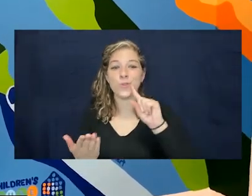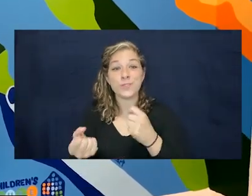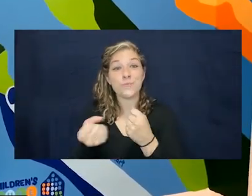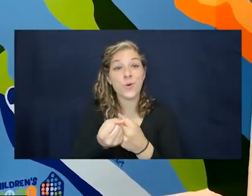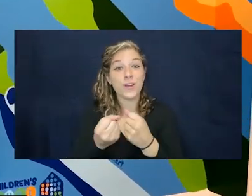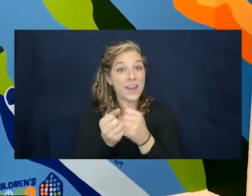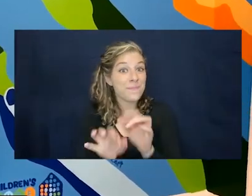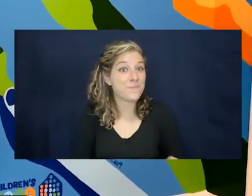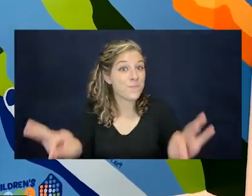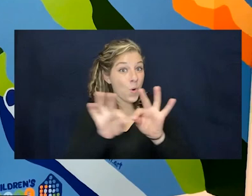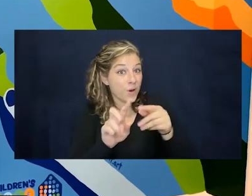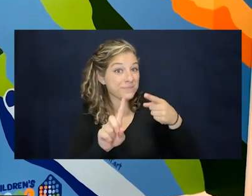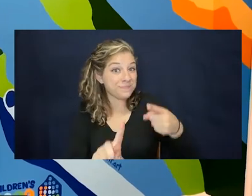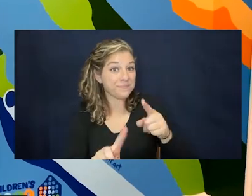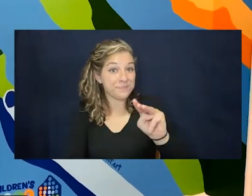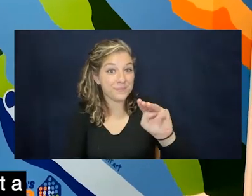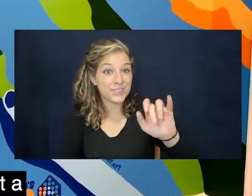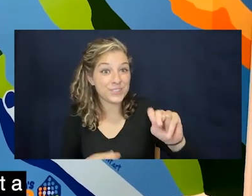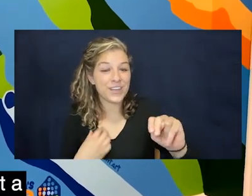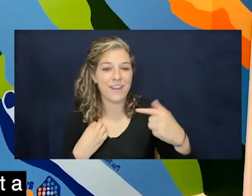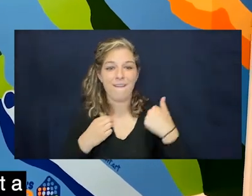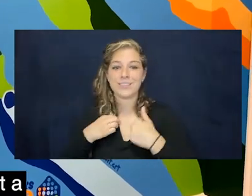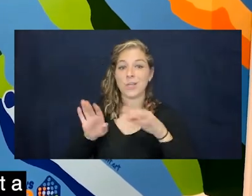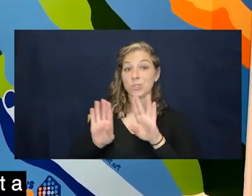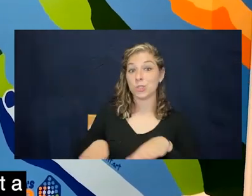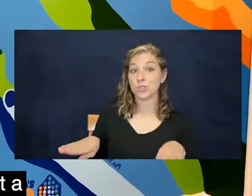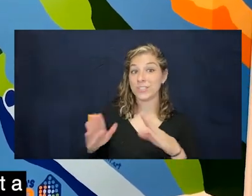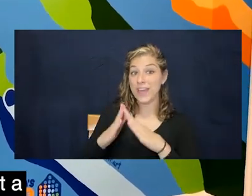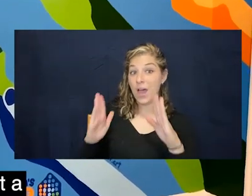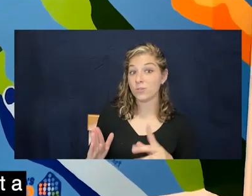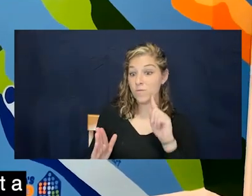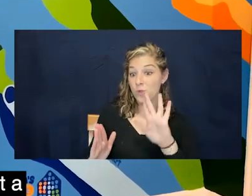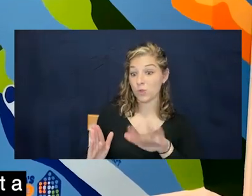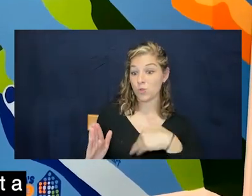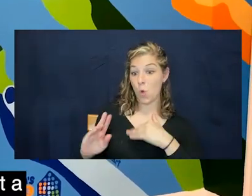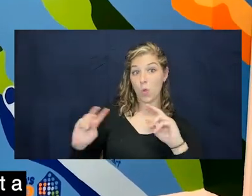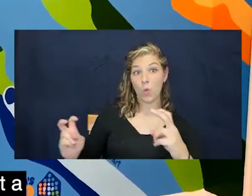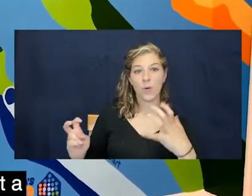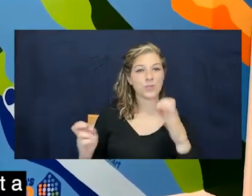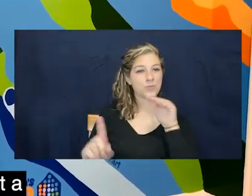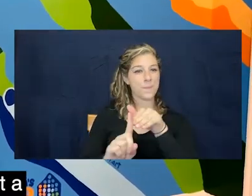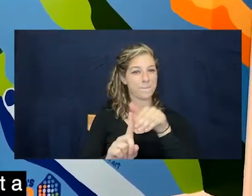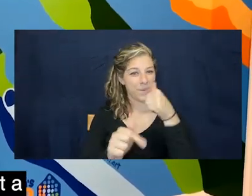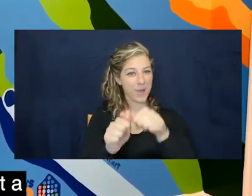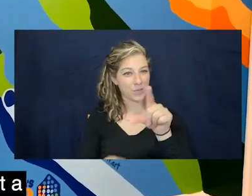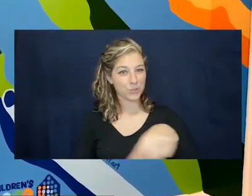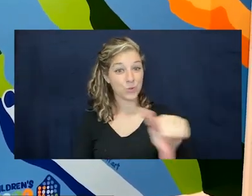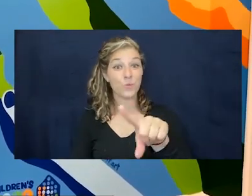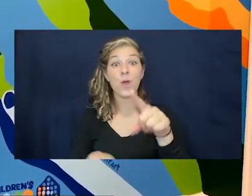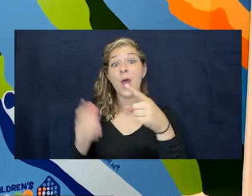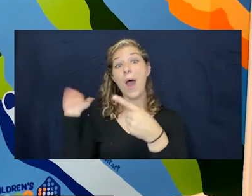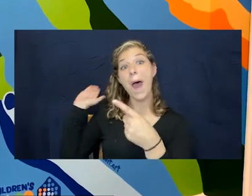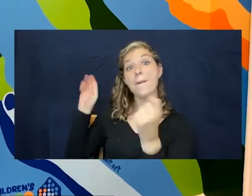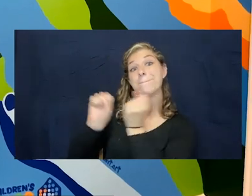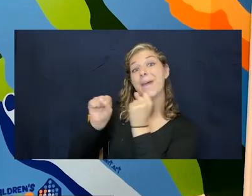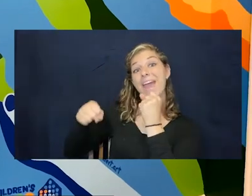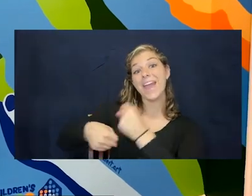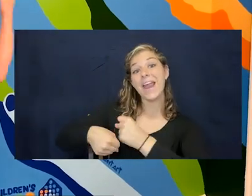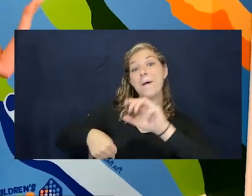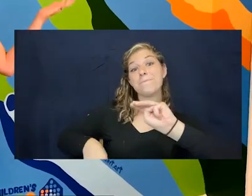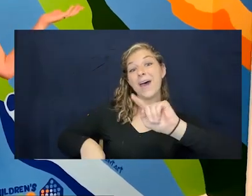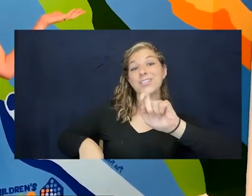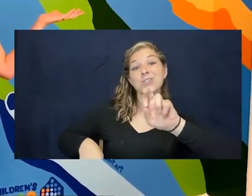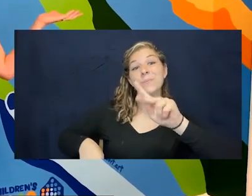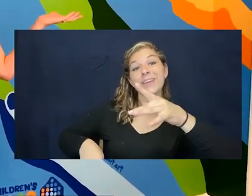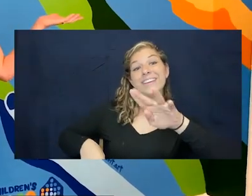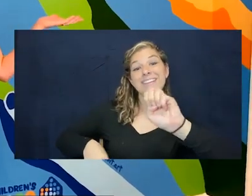So thank you to all of you for supporting the important mission. And all of us at A Children's House for the Soul just want to remind you that